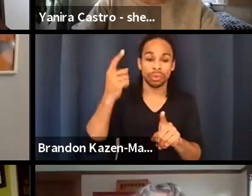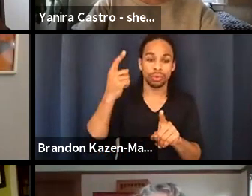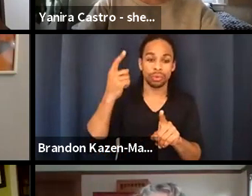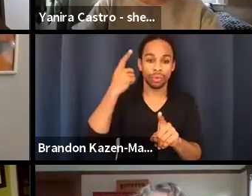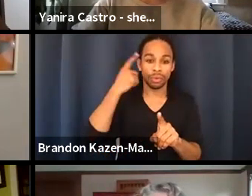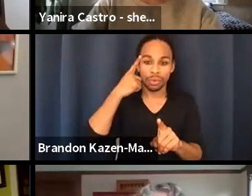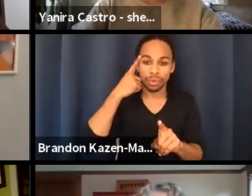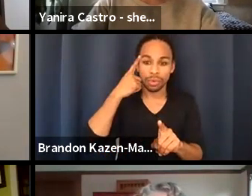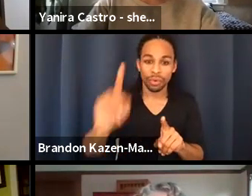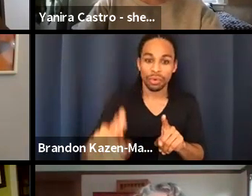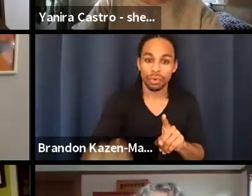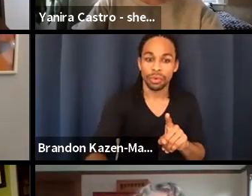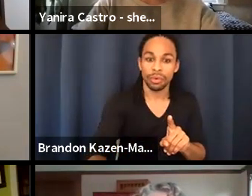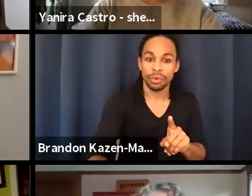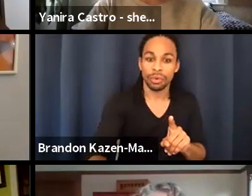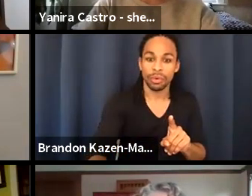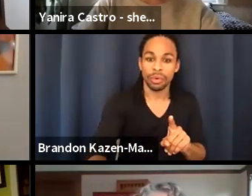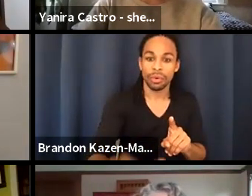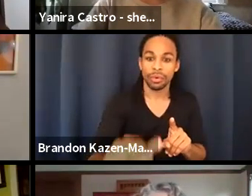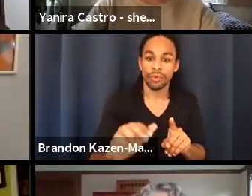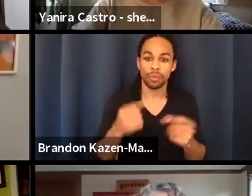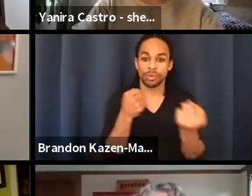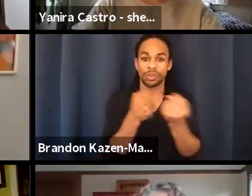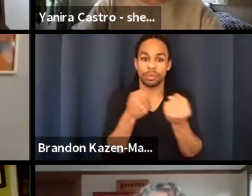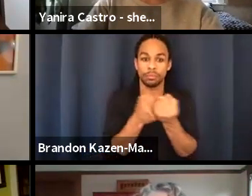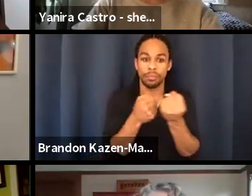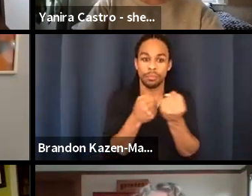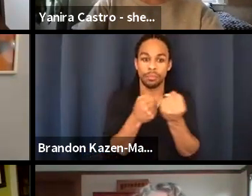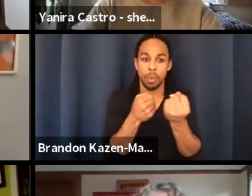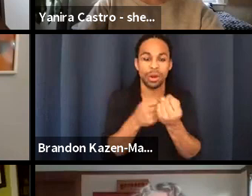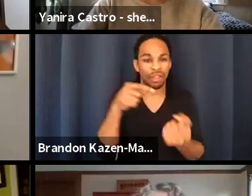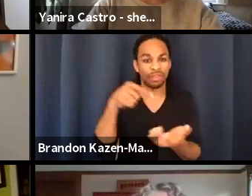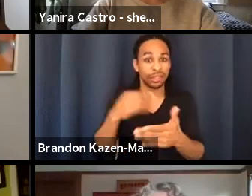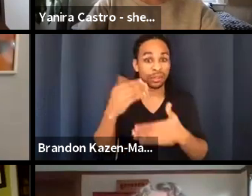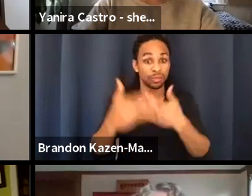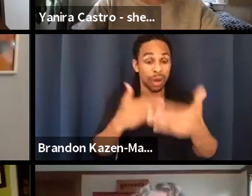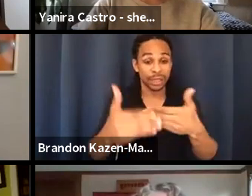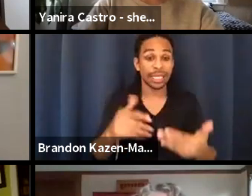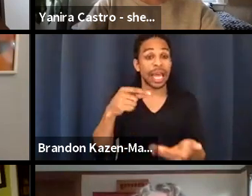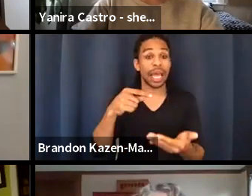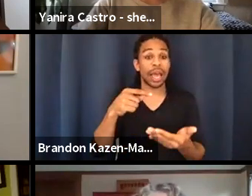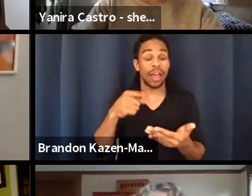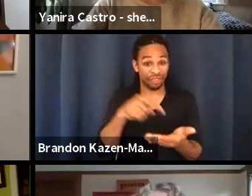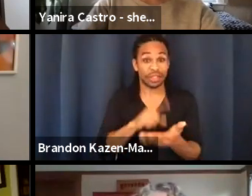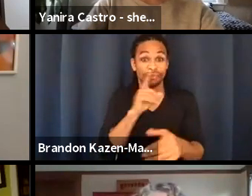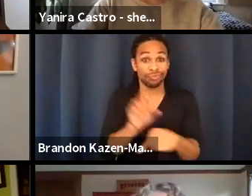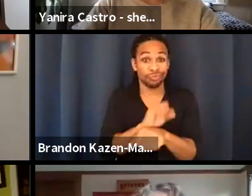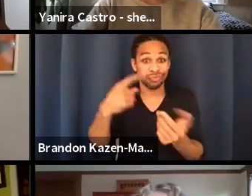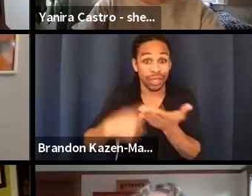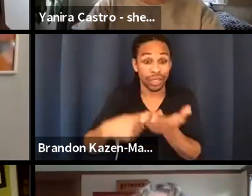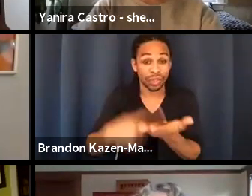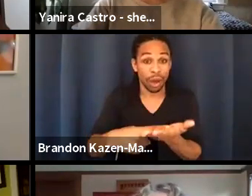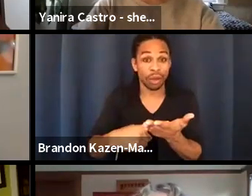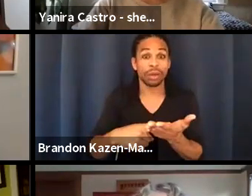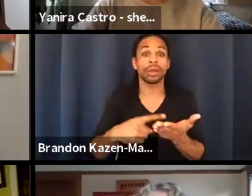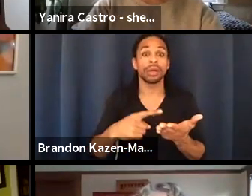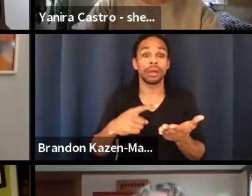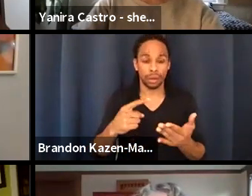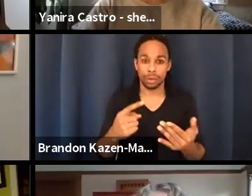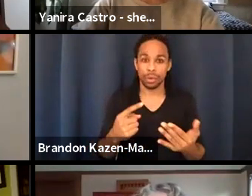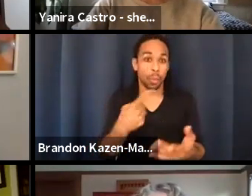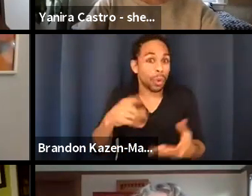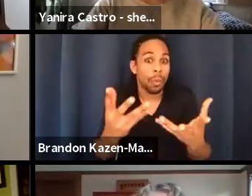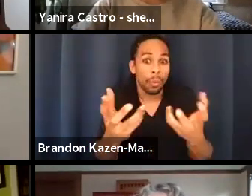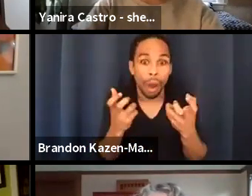feedback, complications, and ideas from all of you, to be a catalyst for phase two. Phase two is yet to be